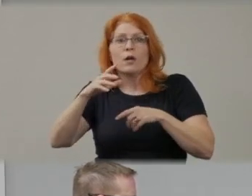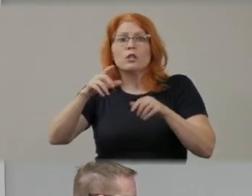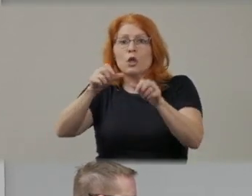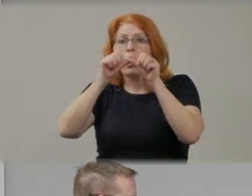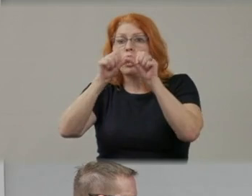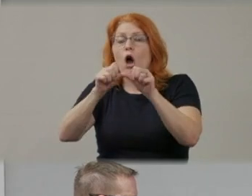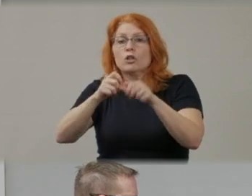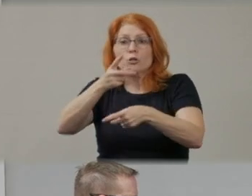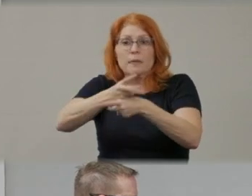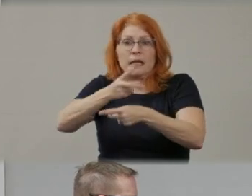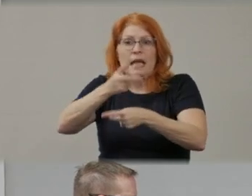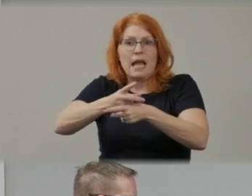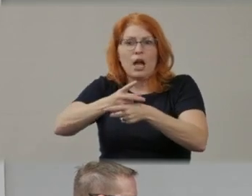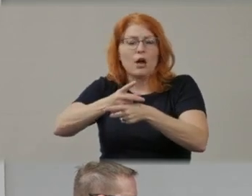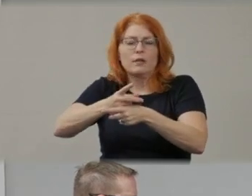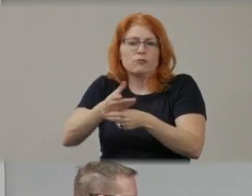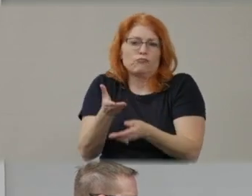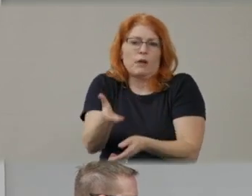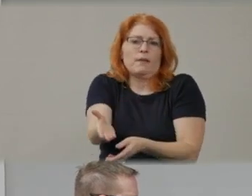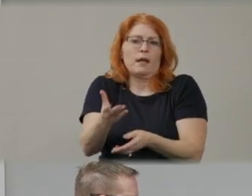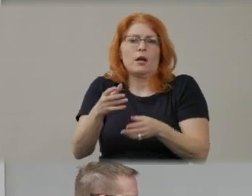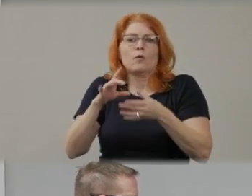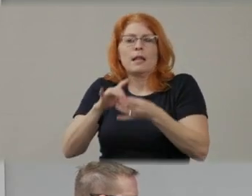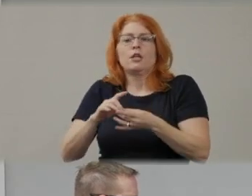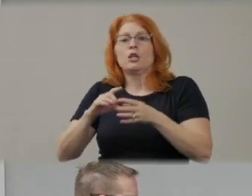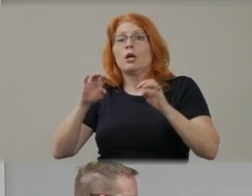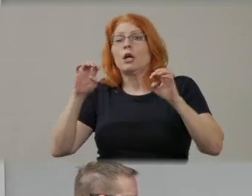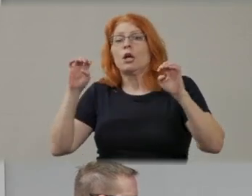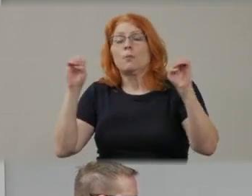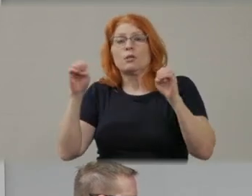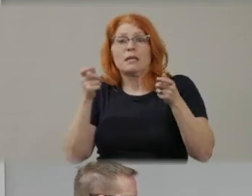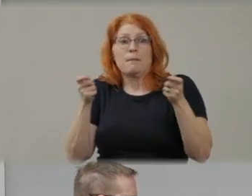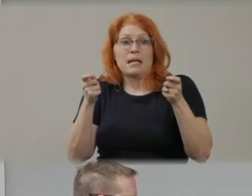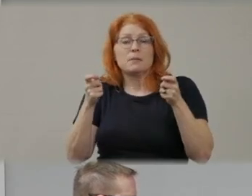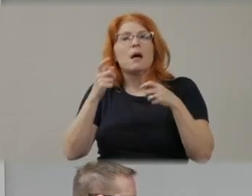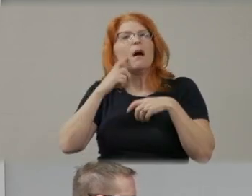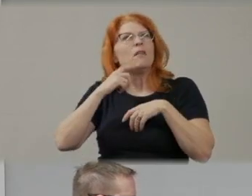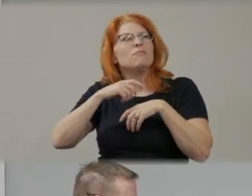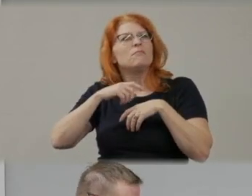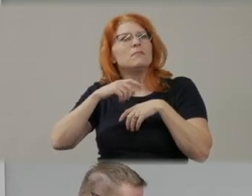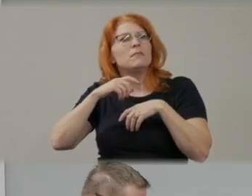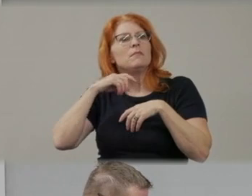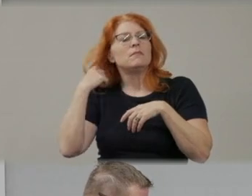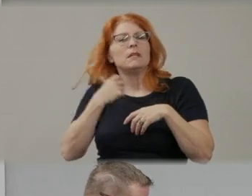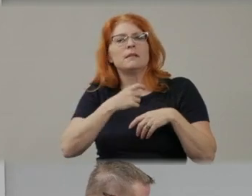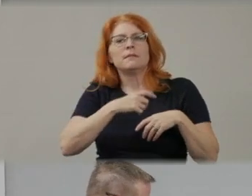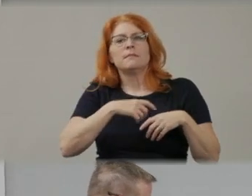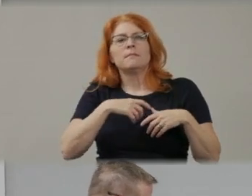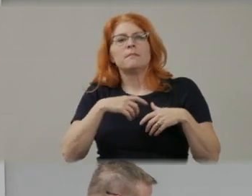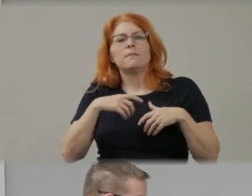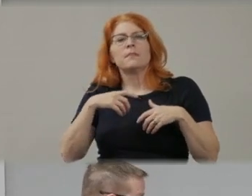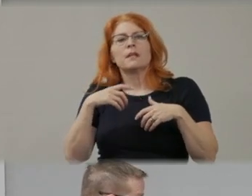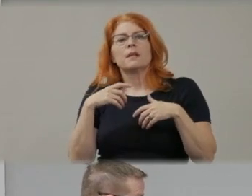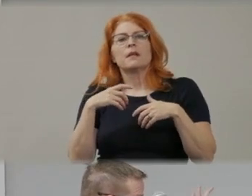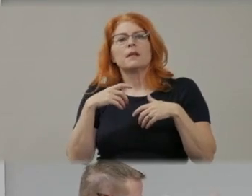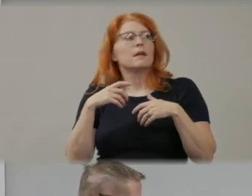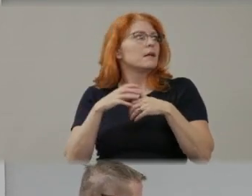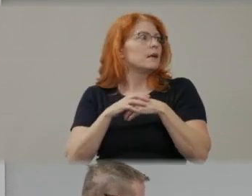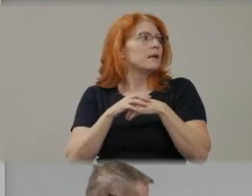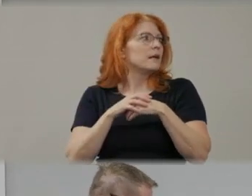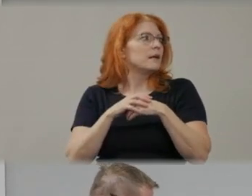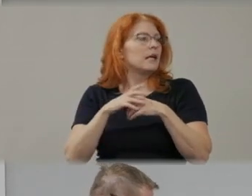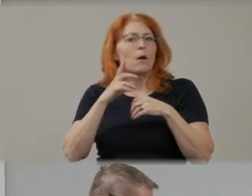table when it comes to emergency management. Yeah, I think that took some years, but thanks to the Disaster Ready program, we